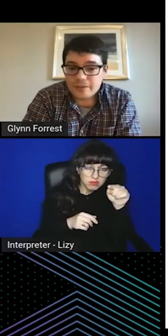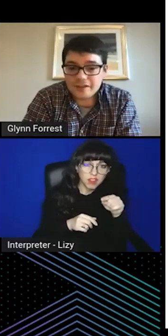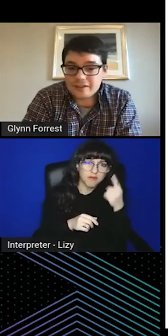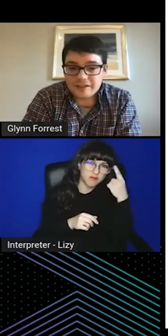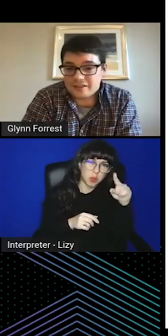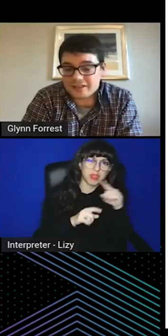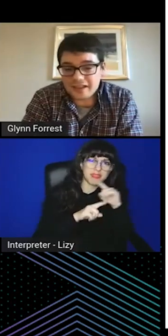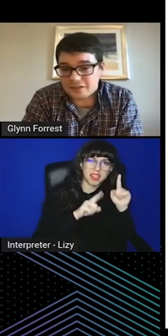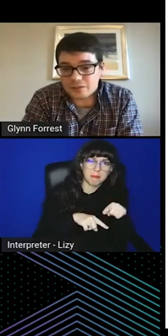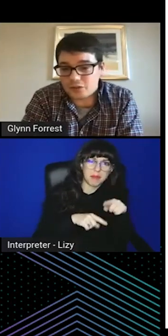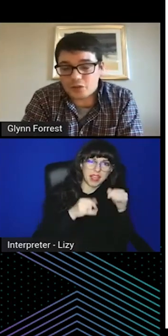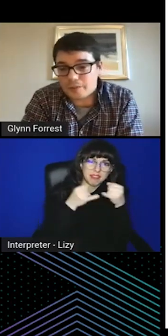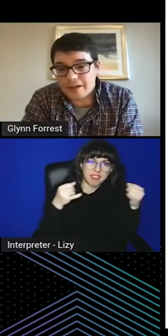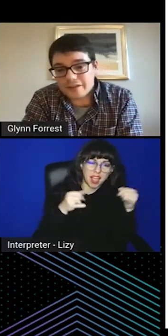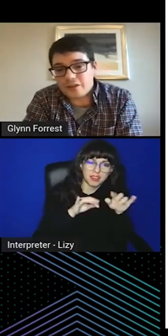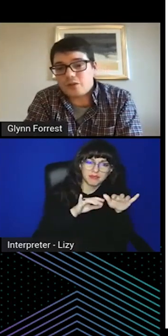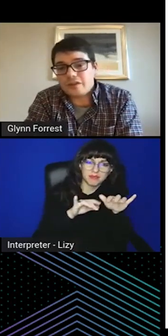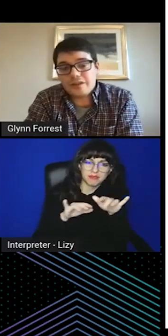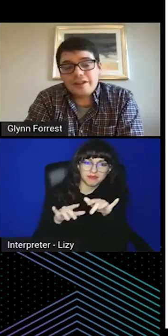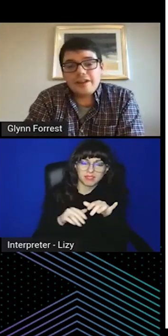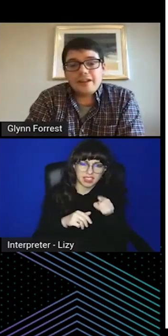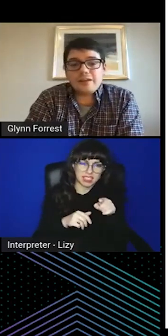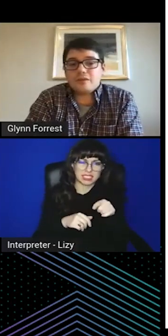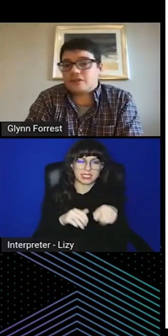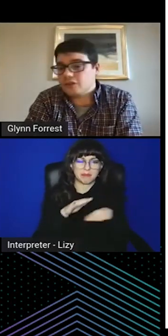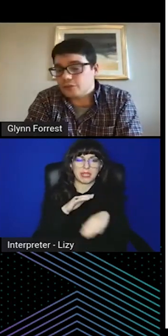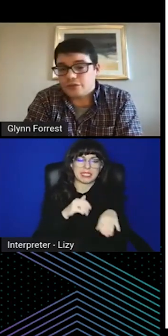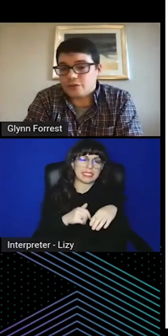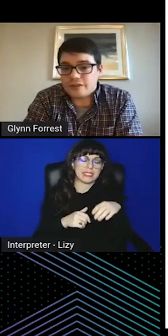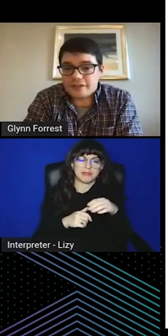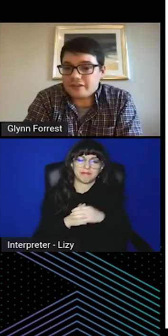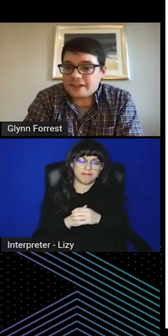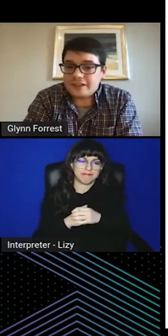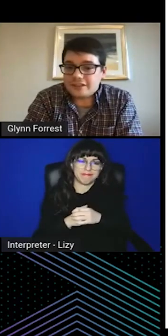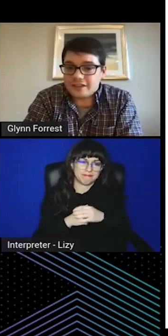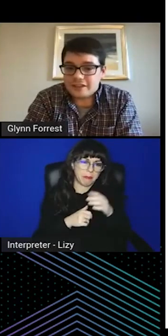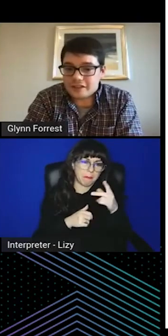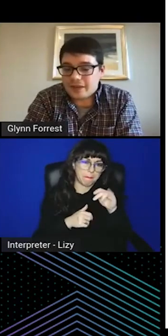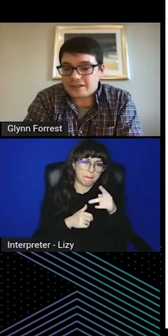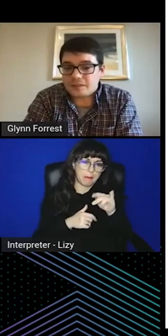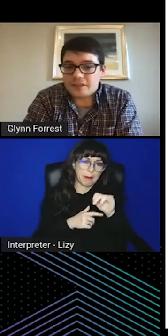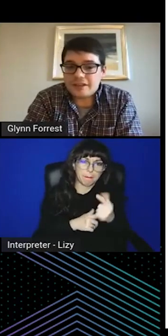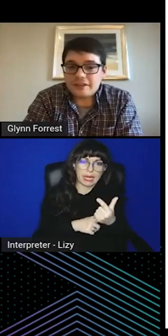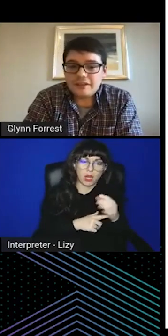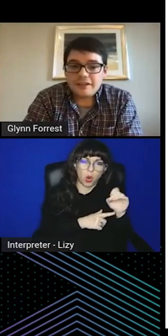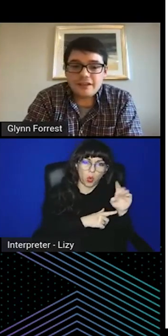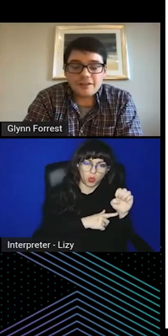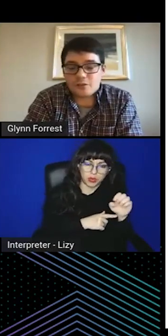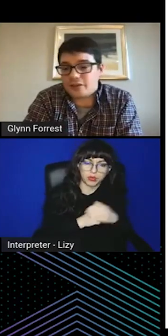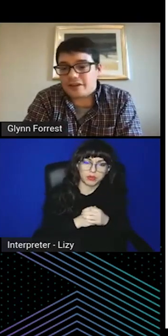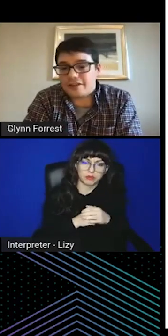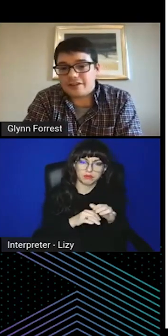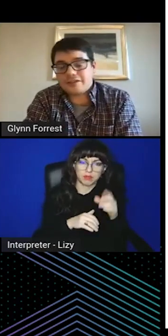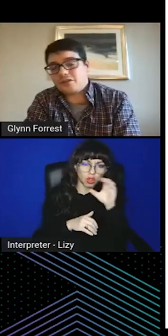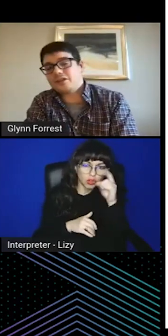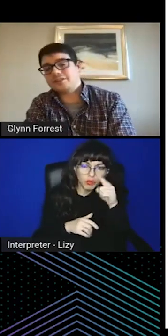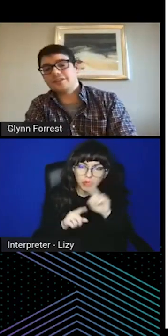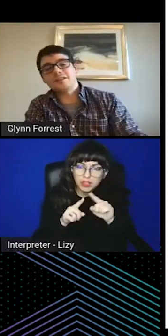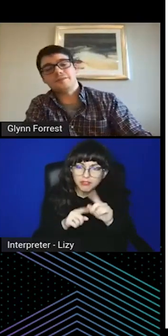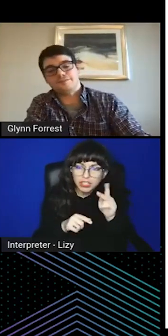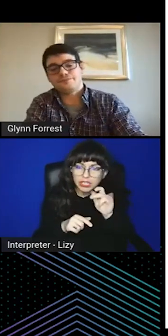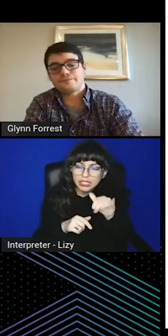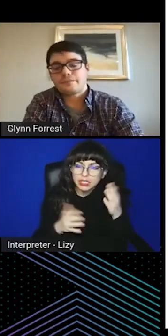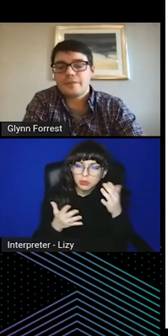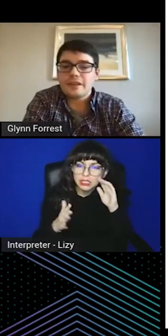very basic. This is kind of some pseudo Python code. It would just loop through the different keys that are expected to be there and throw an error if they don't